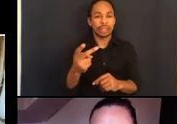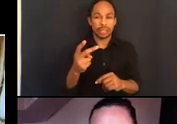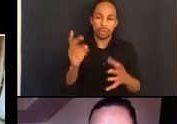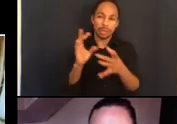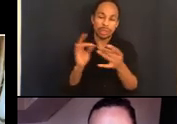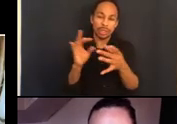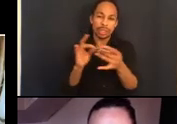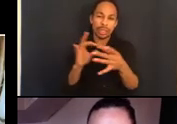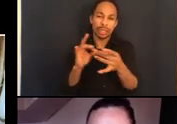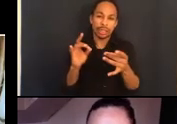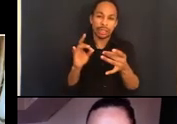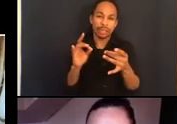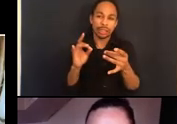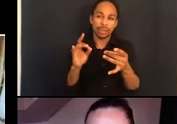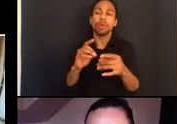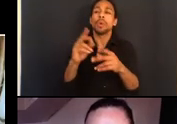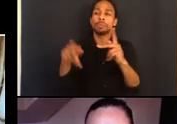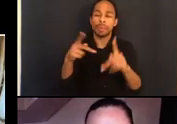use teepees, like the houses and the